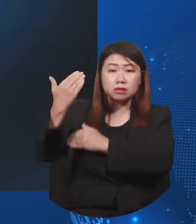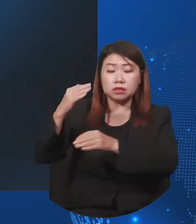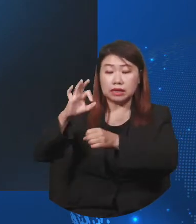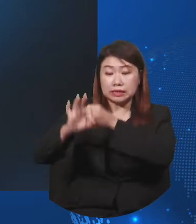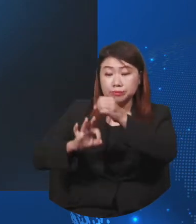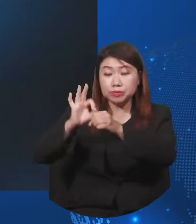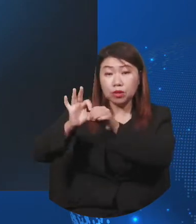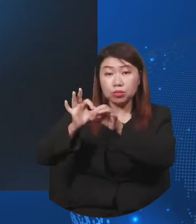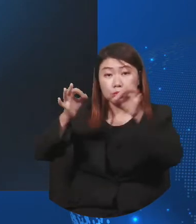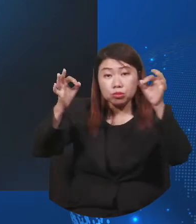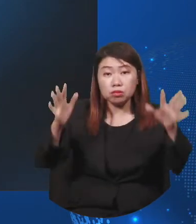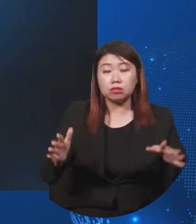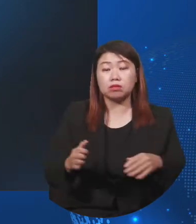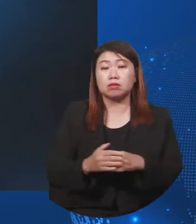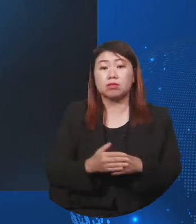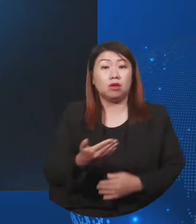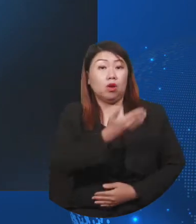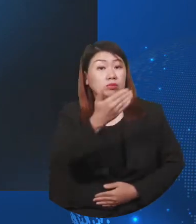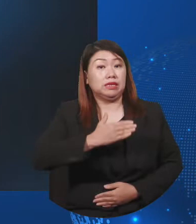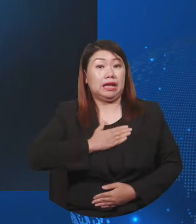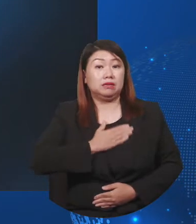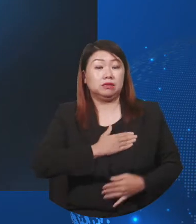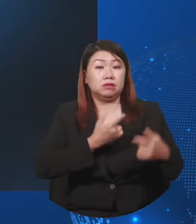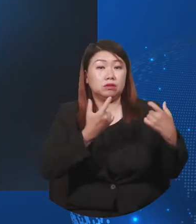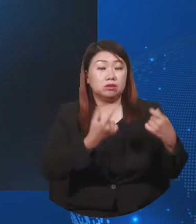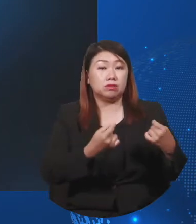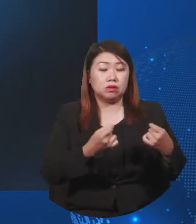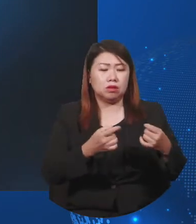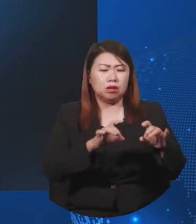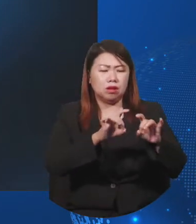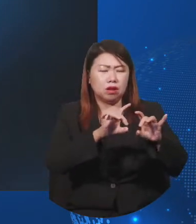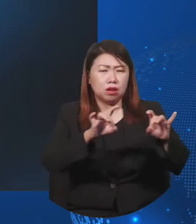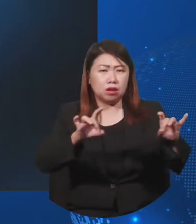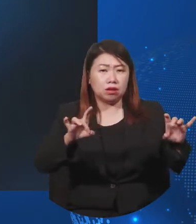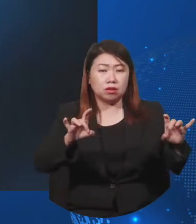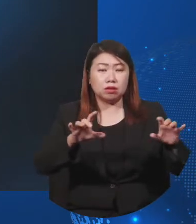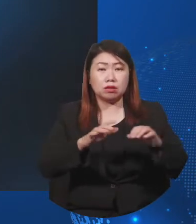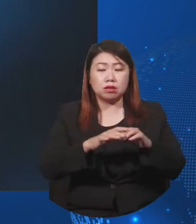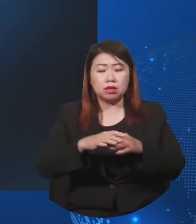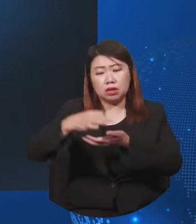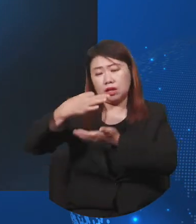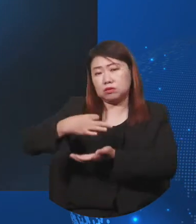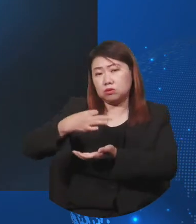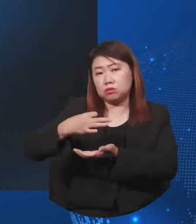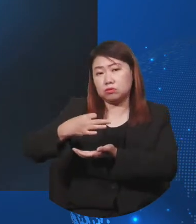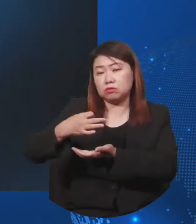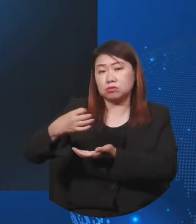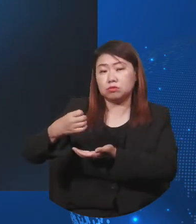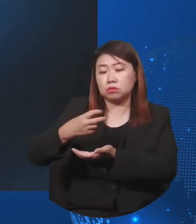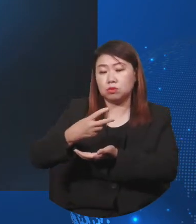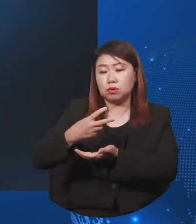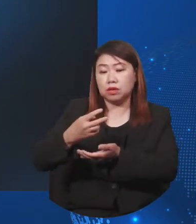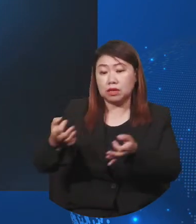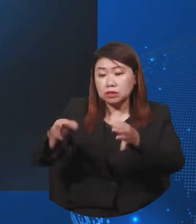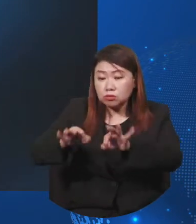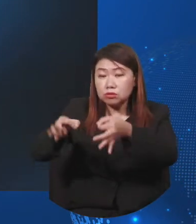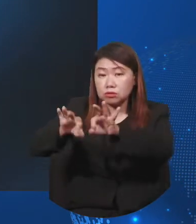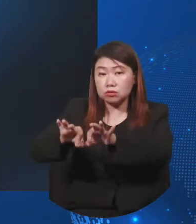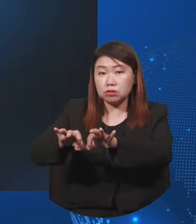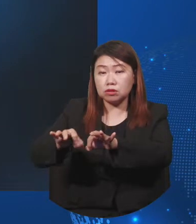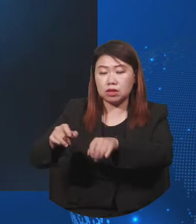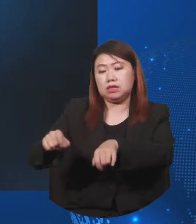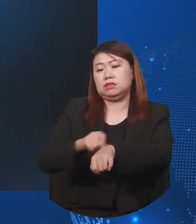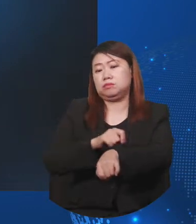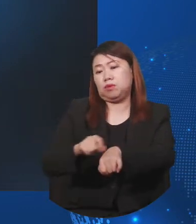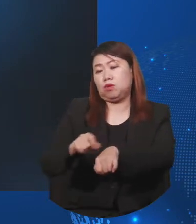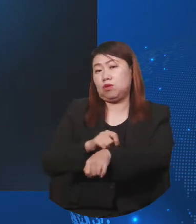new Southern-led development financial institutions, credit programs, special funds. As of 2022,